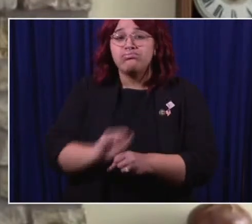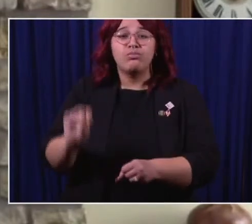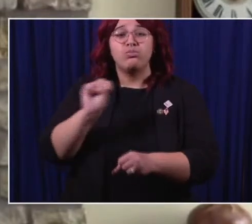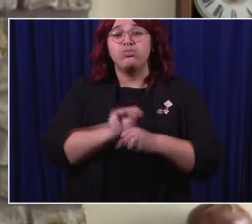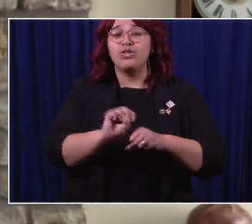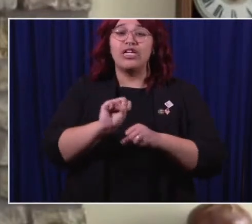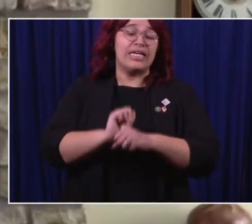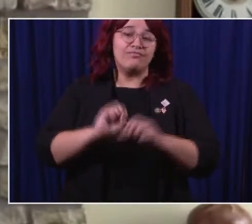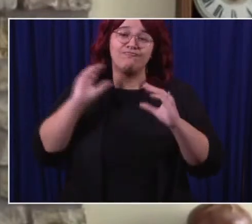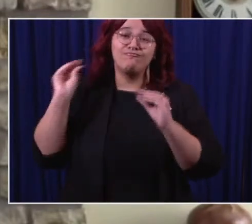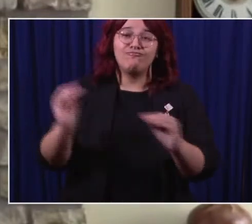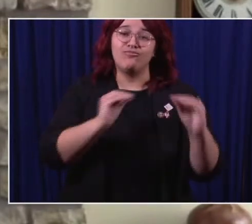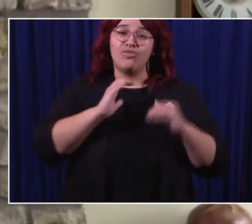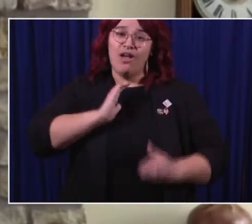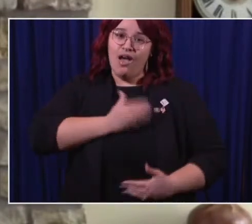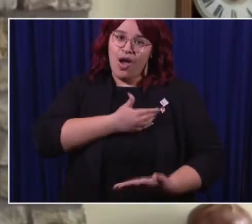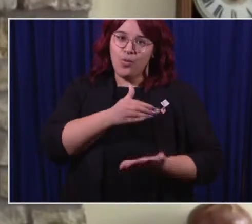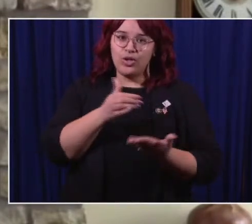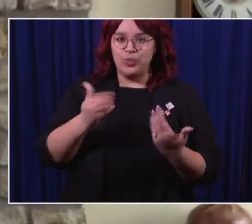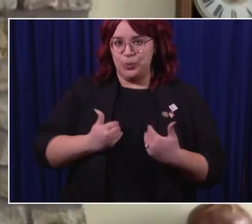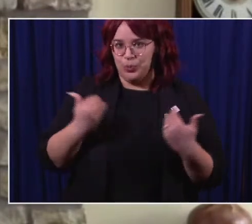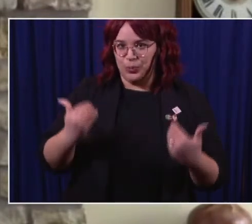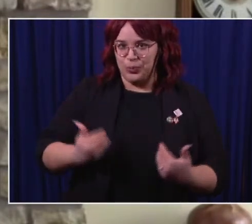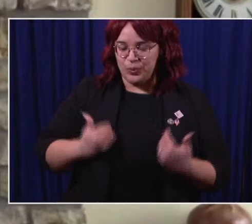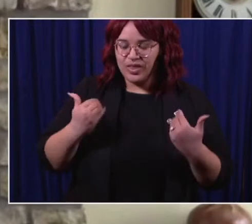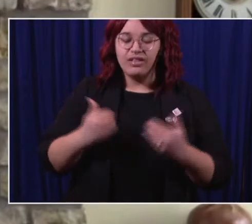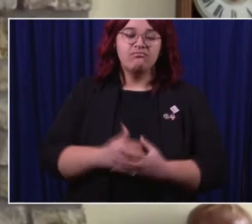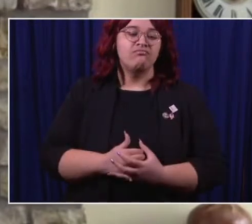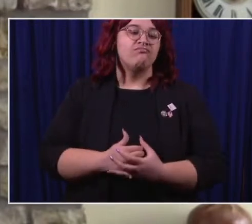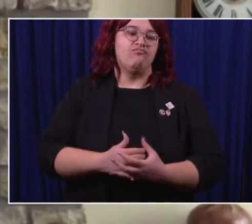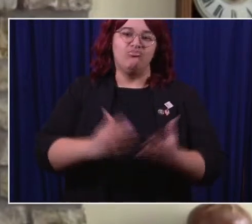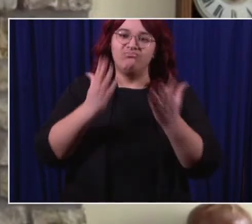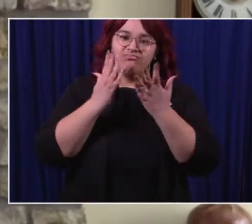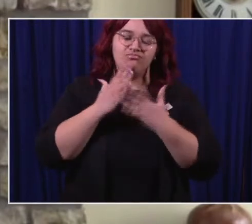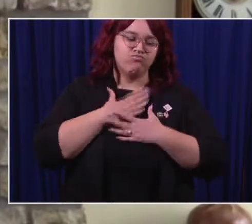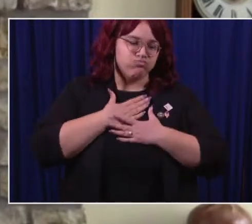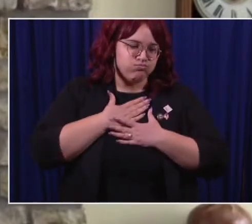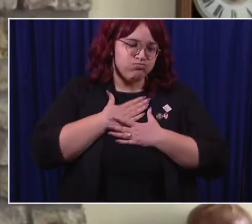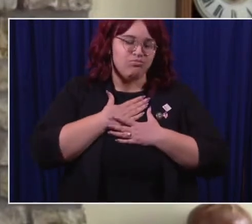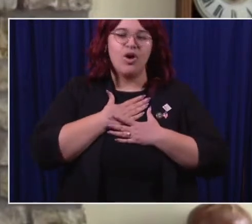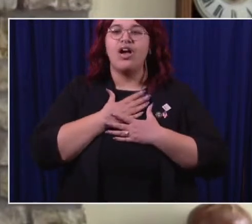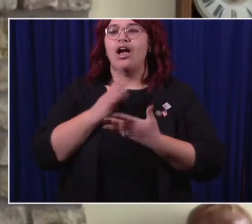and all the personnel and the students throughout this year.